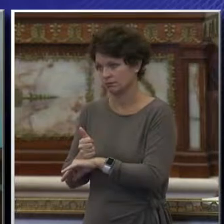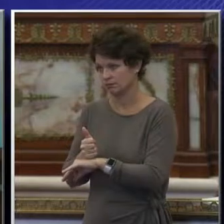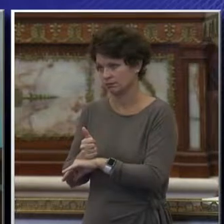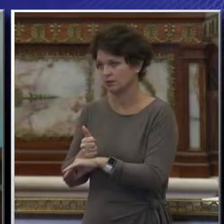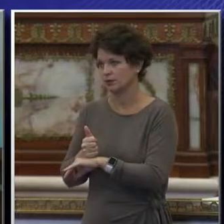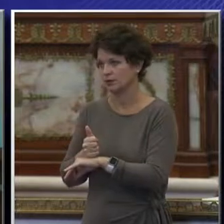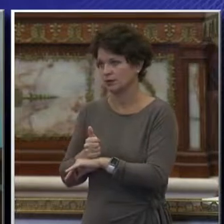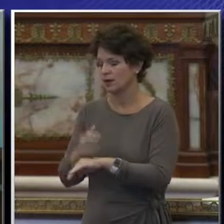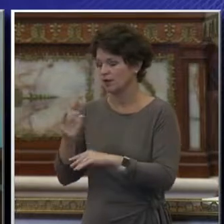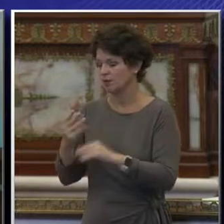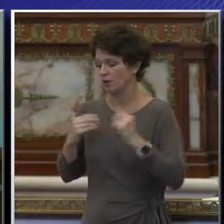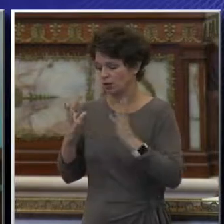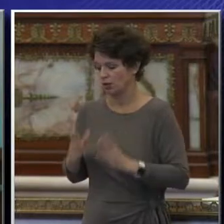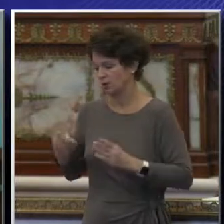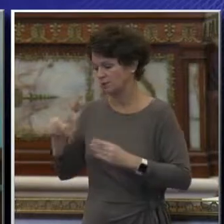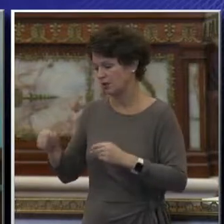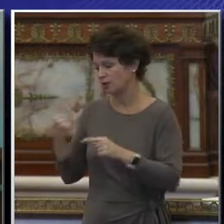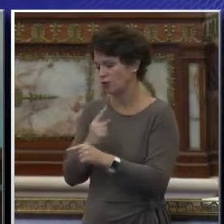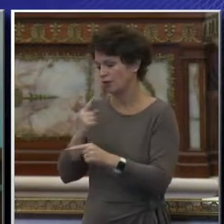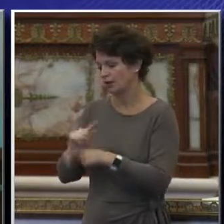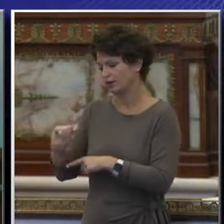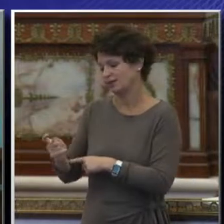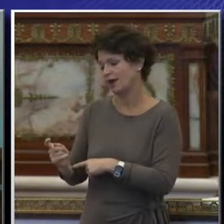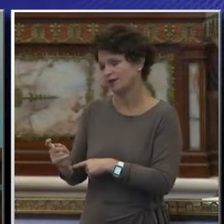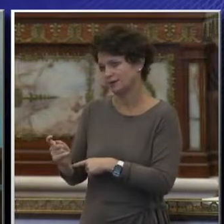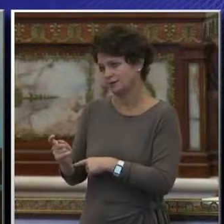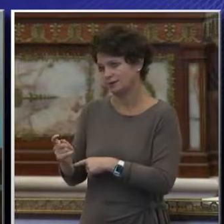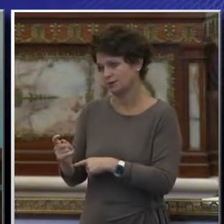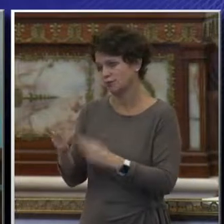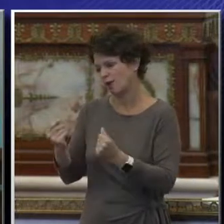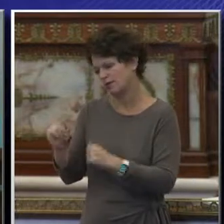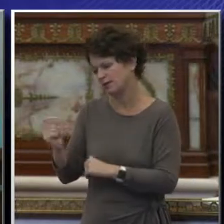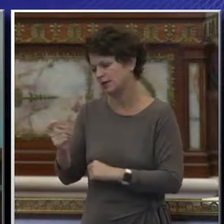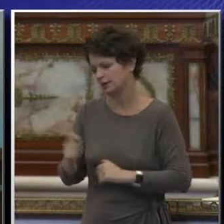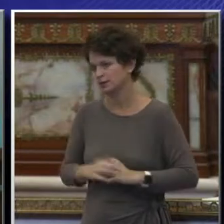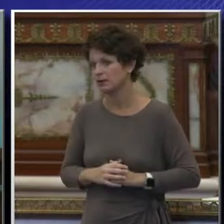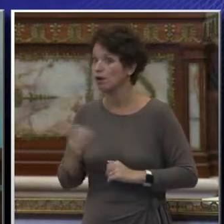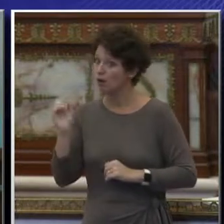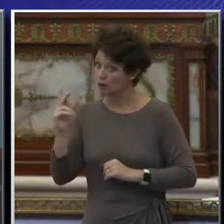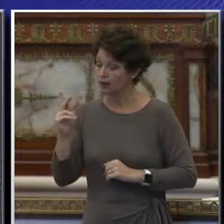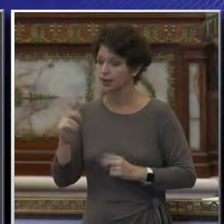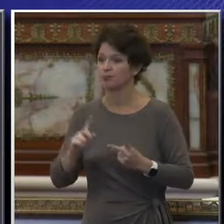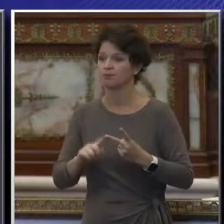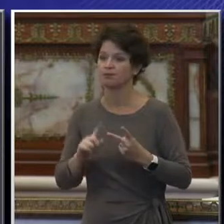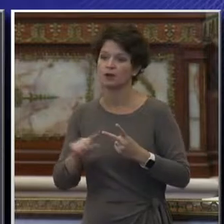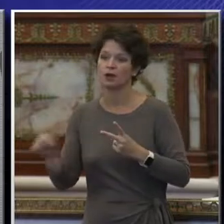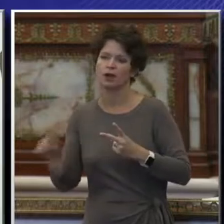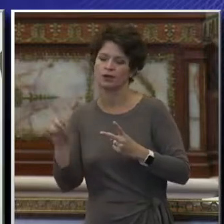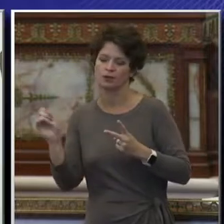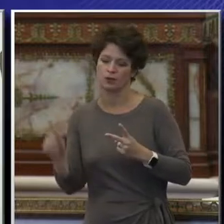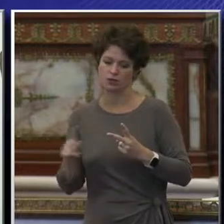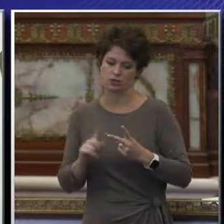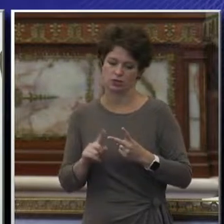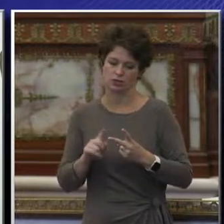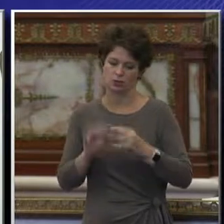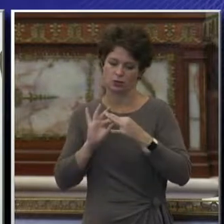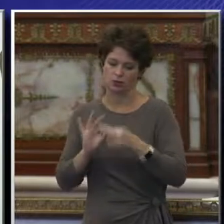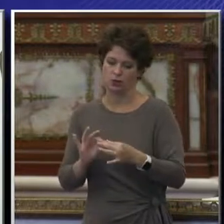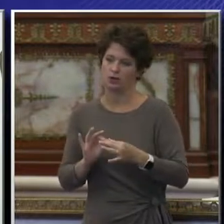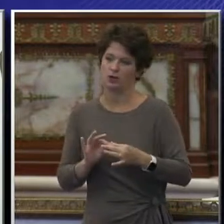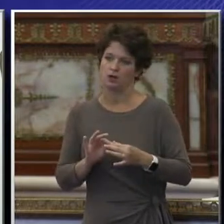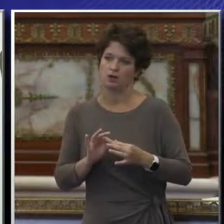the property owner was paying regular property taxes. Okay. Also, I had a question in reference to the fact